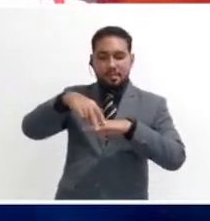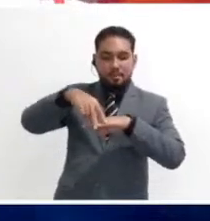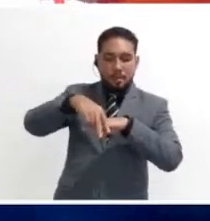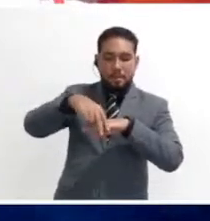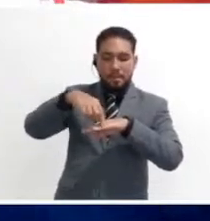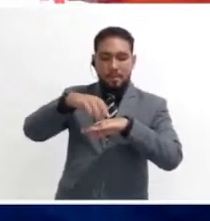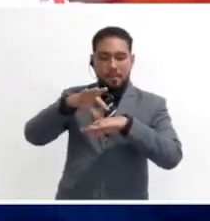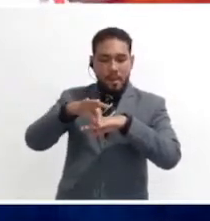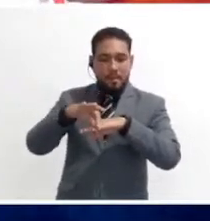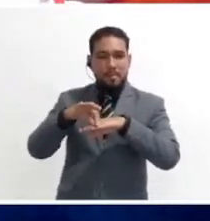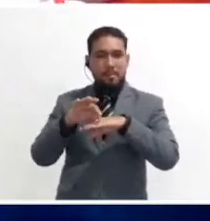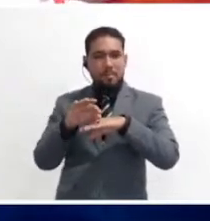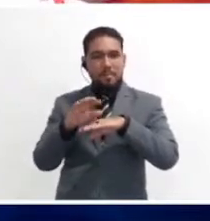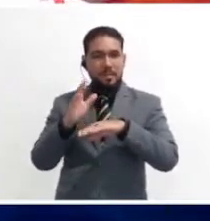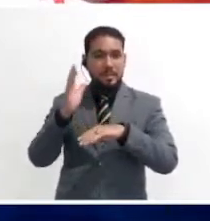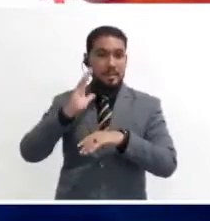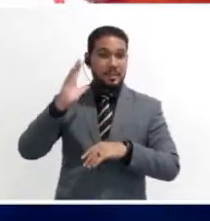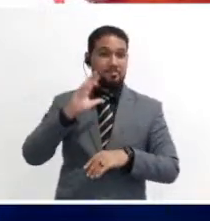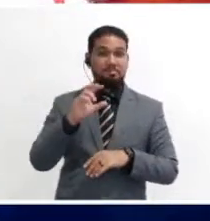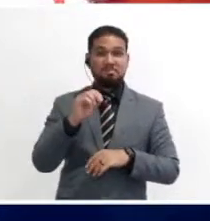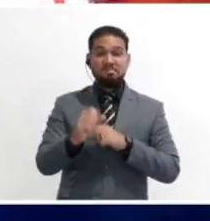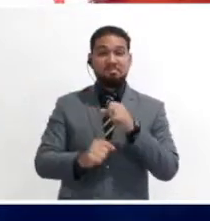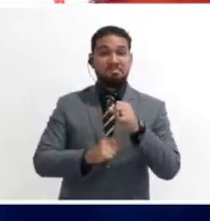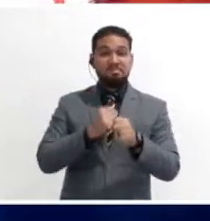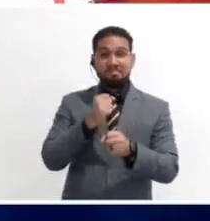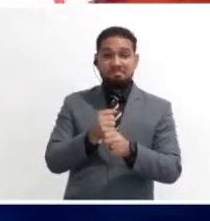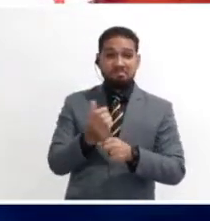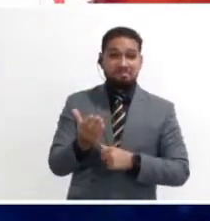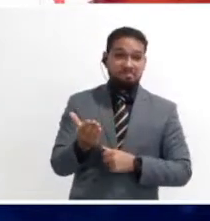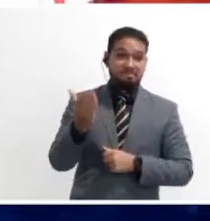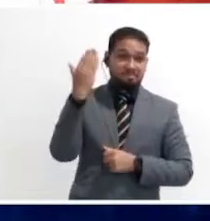maybe 30 years ago, before the switch was made to